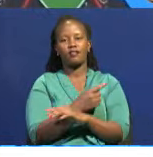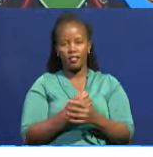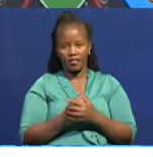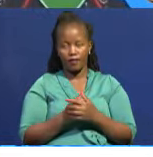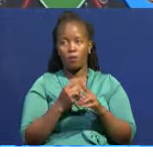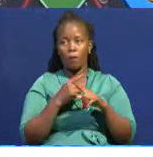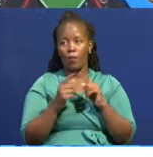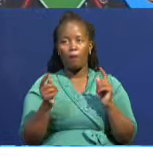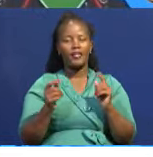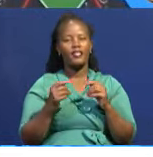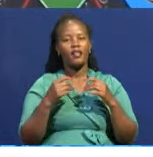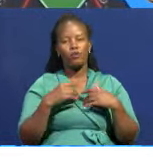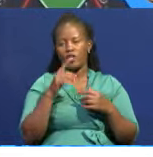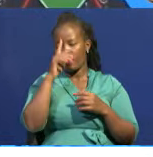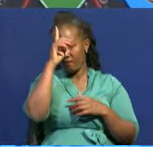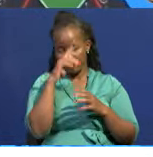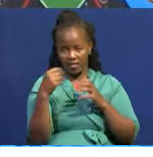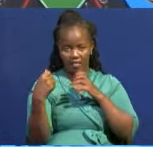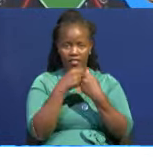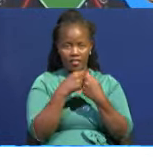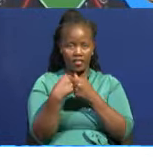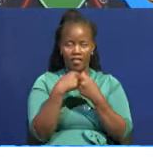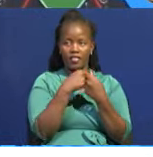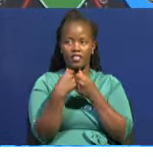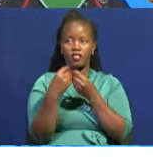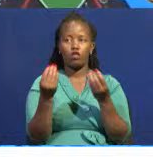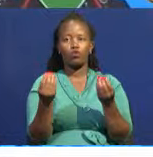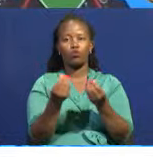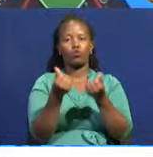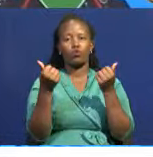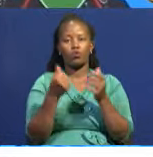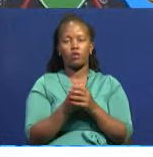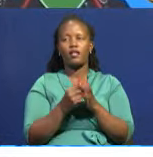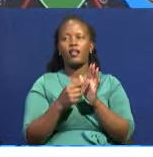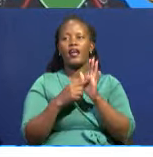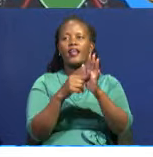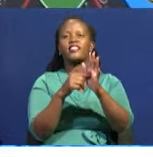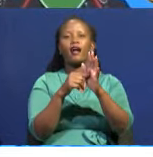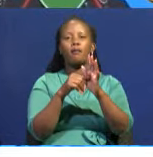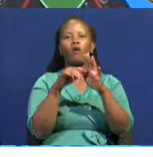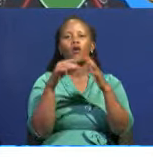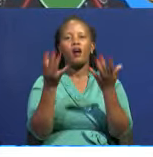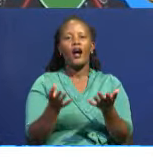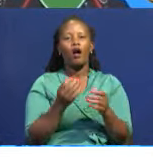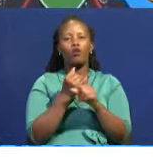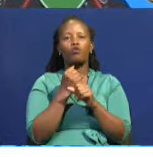critical issues that we must deal with. For instance, how can we motivate